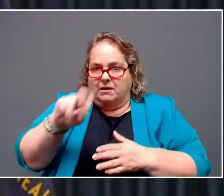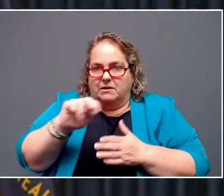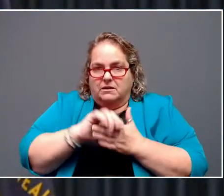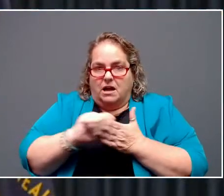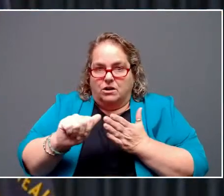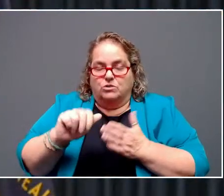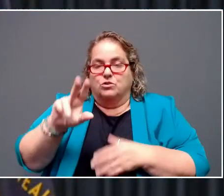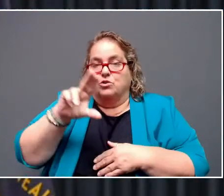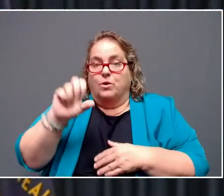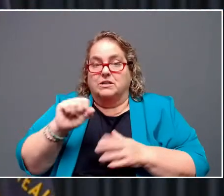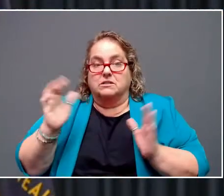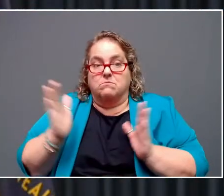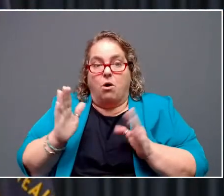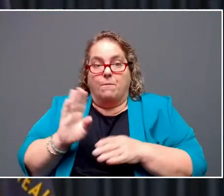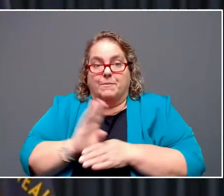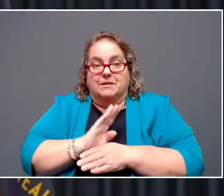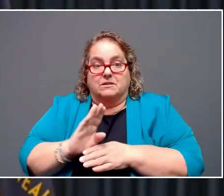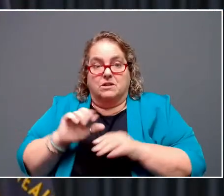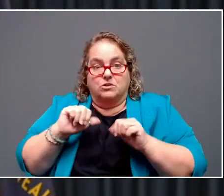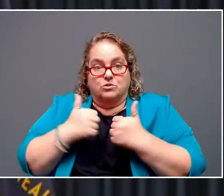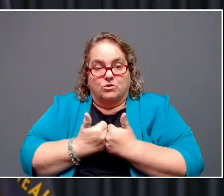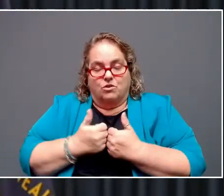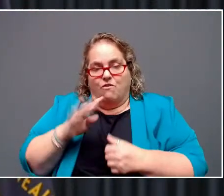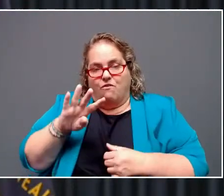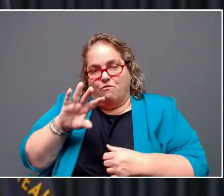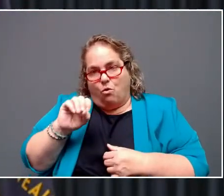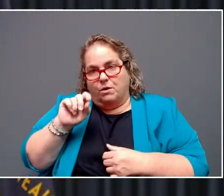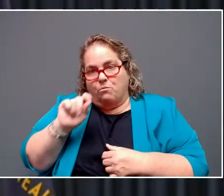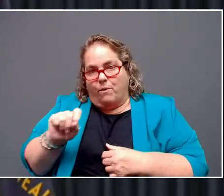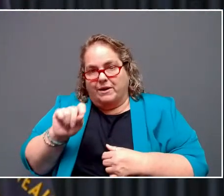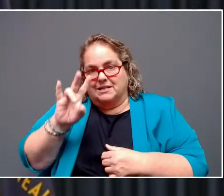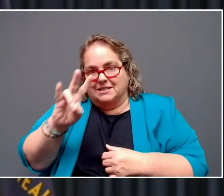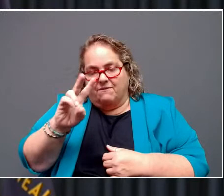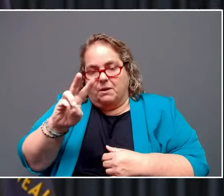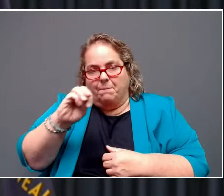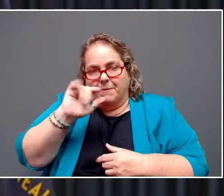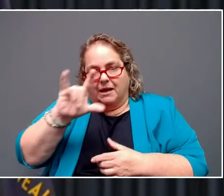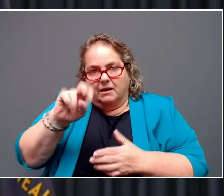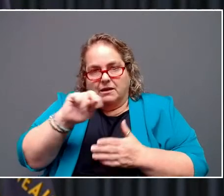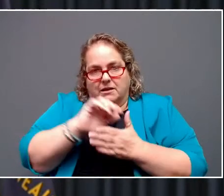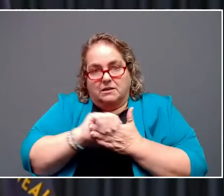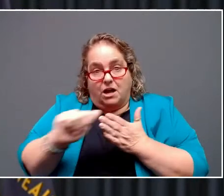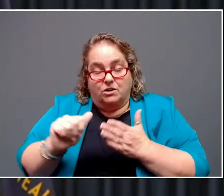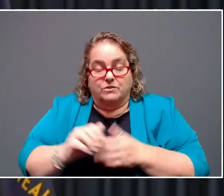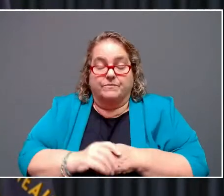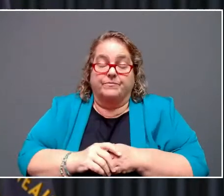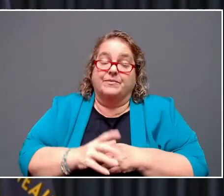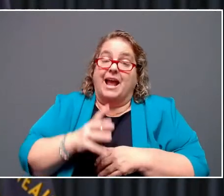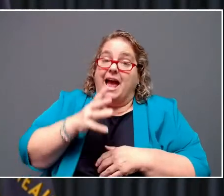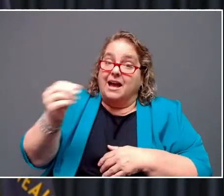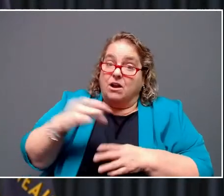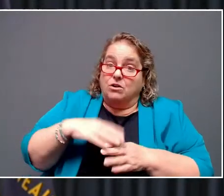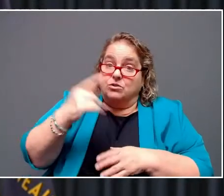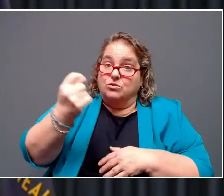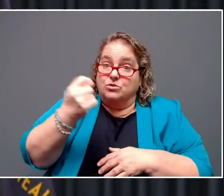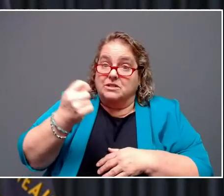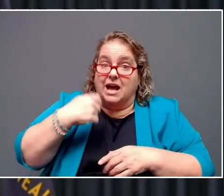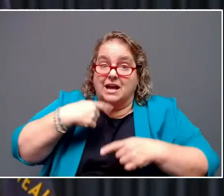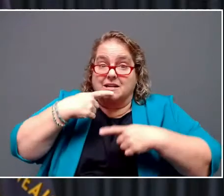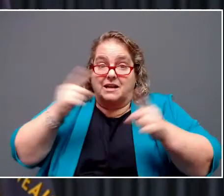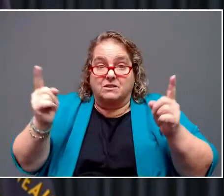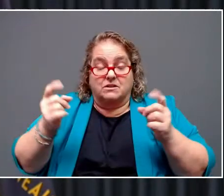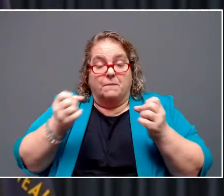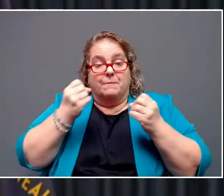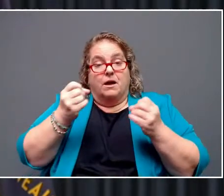Association, $40.7 million. And on Tuesday, I announced the first of many awards from the Eastern